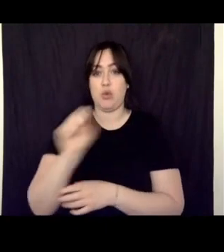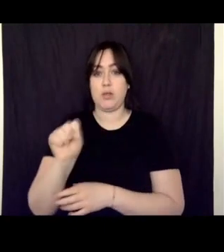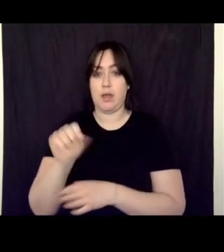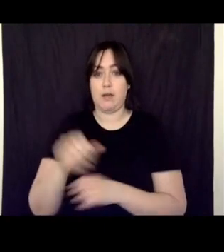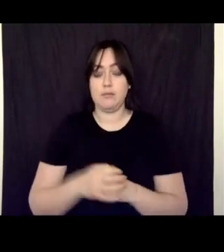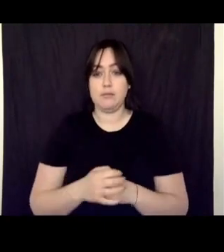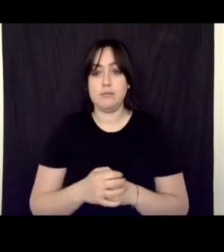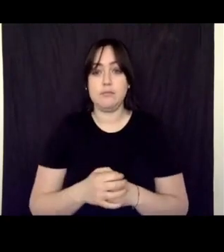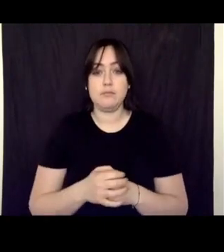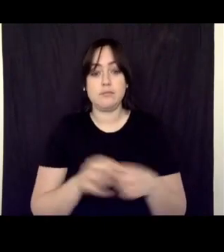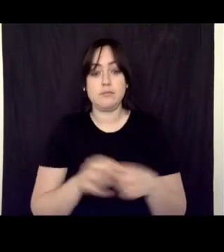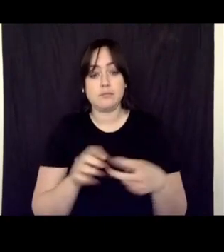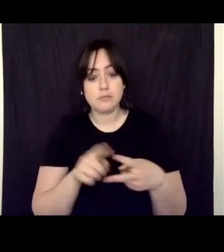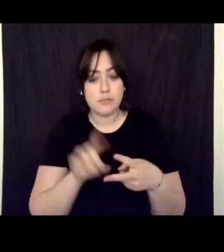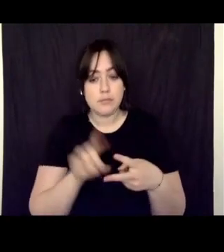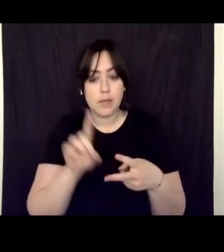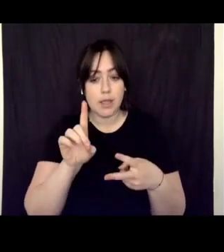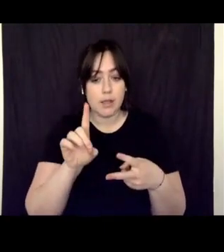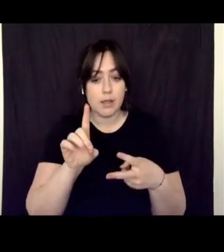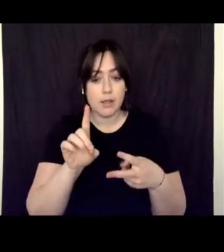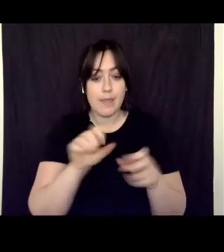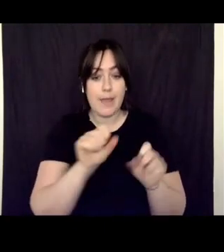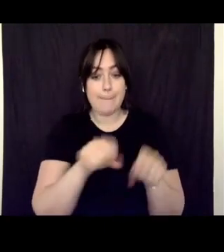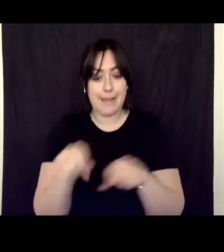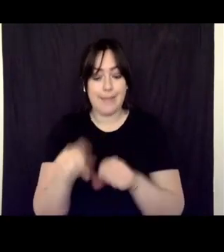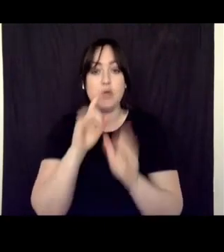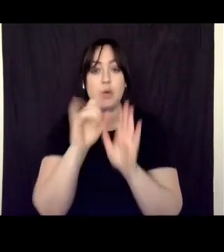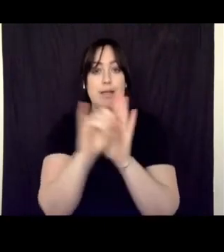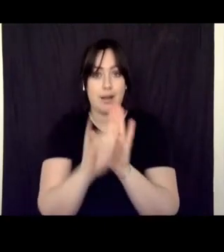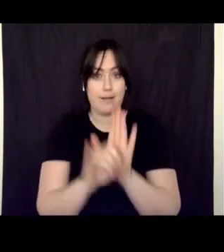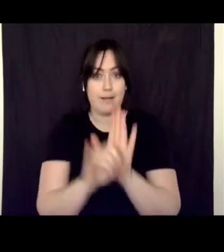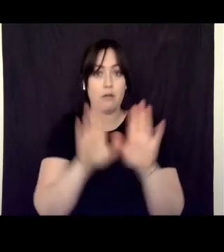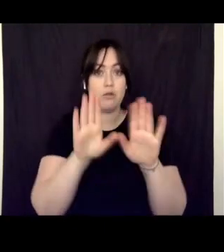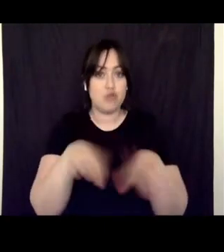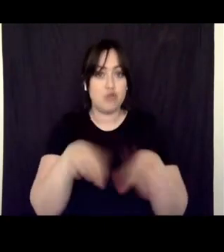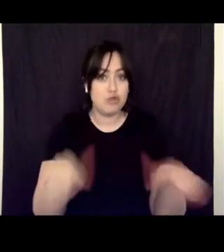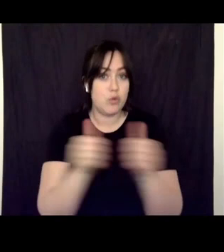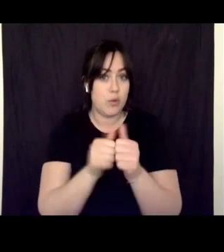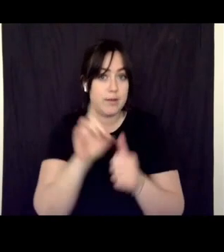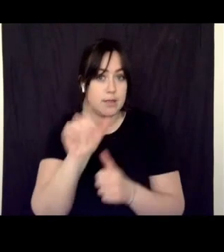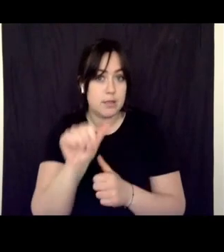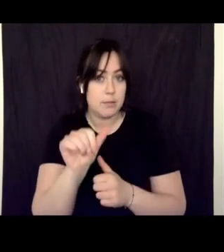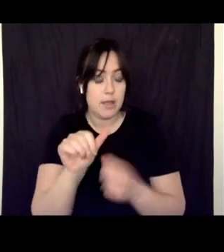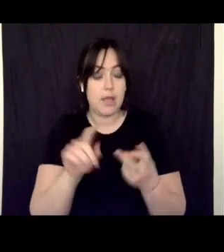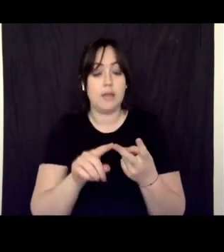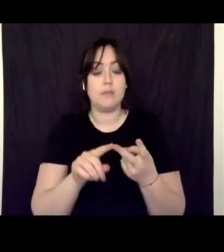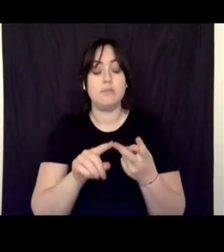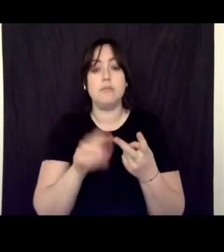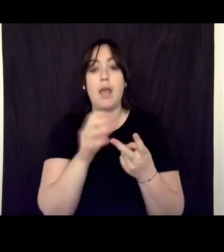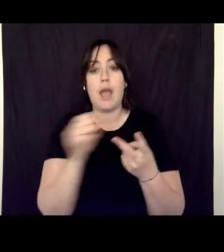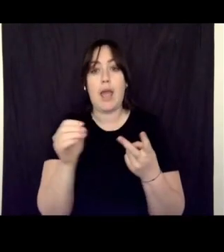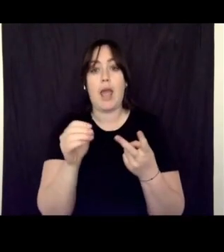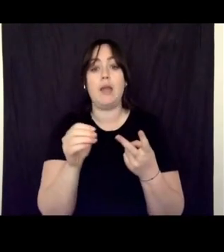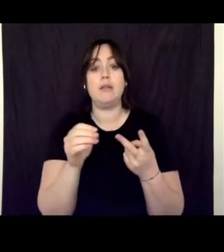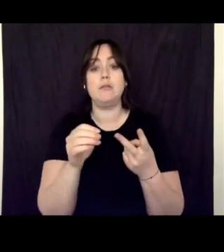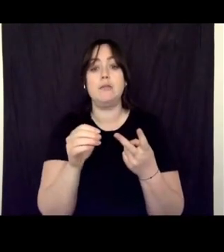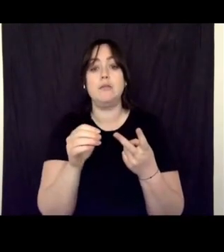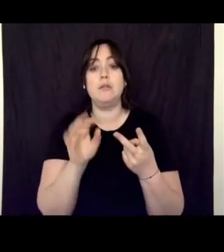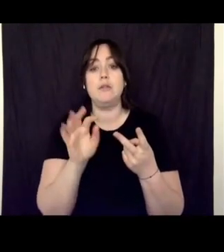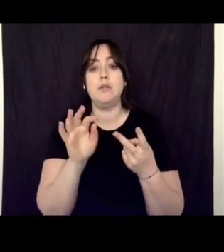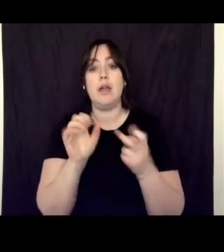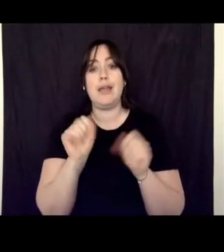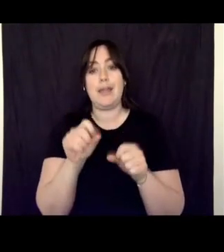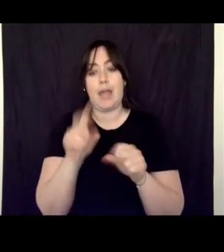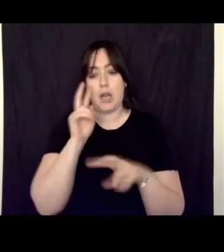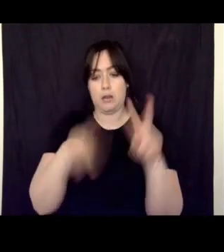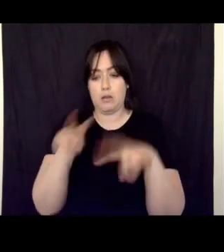were its ability to identify children with disabilities and its ability to look at